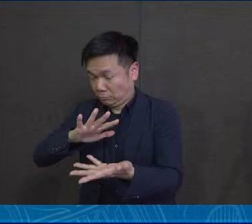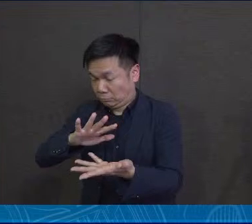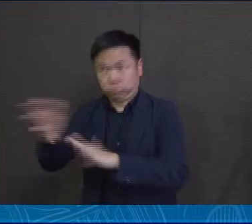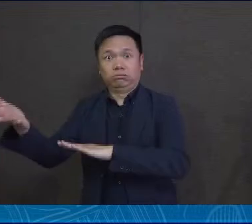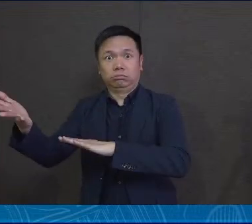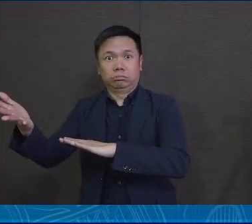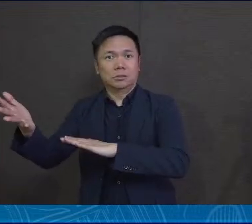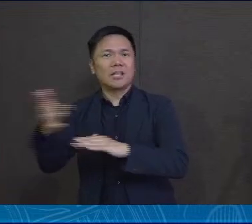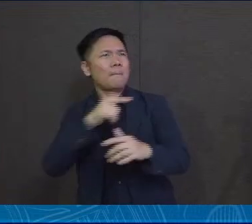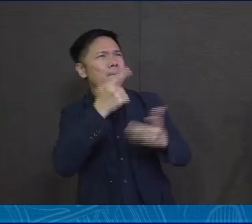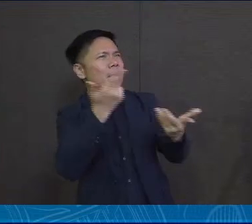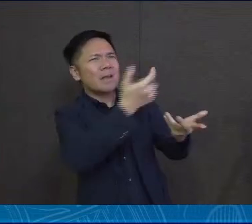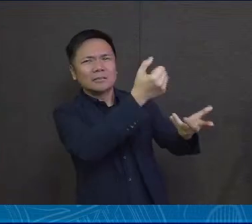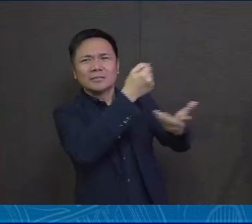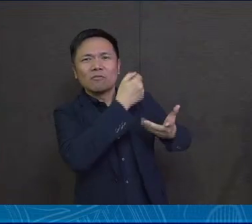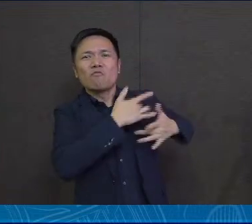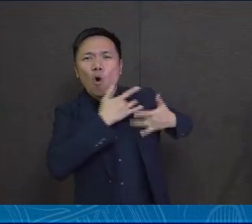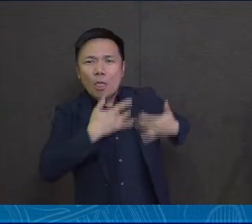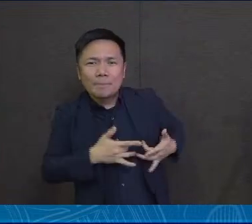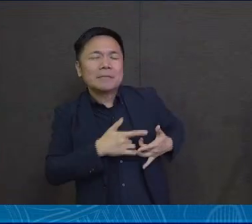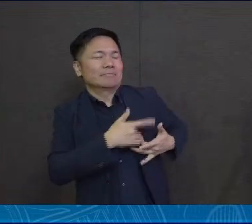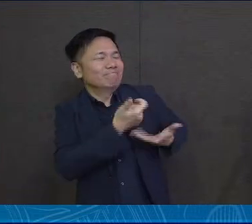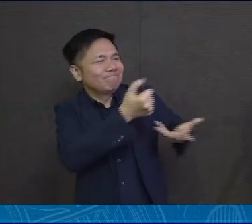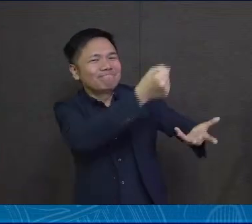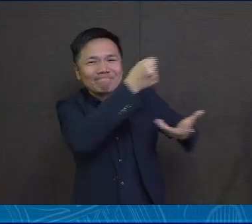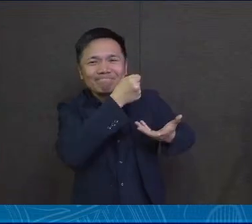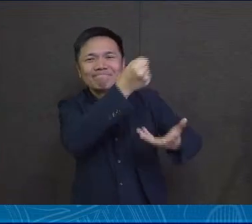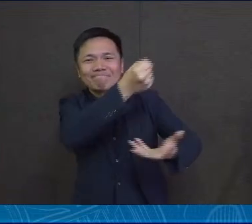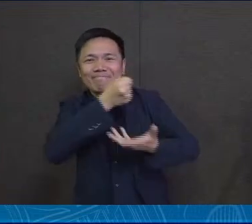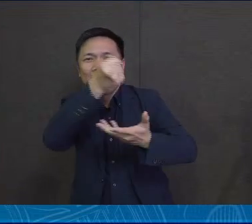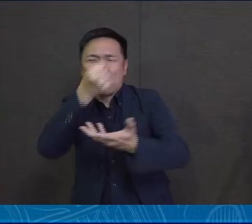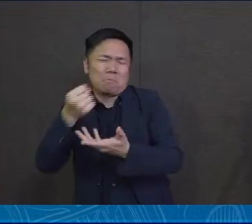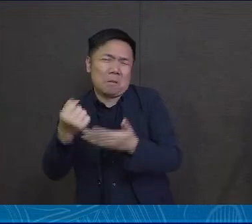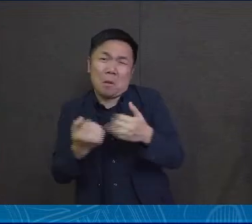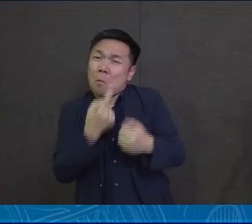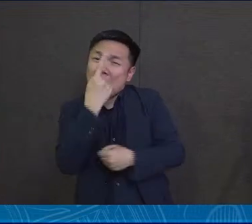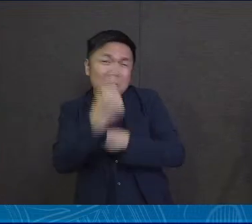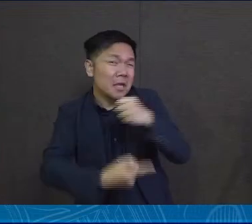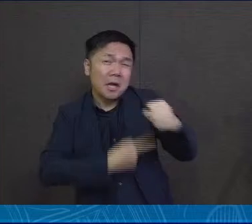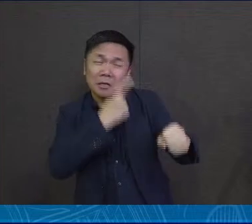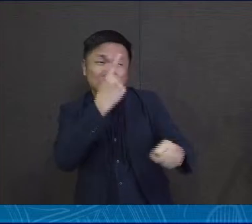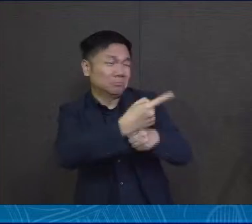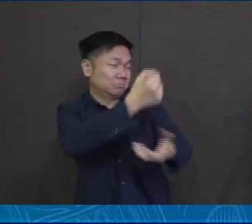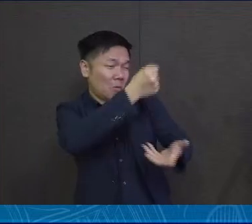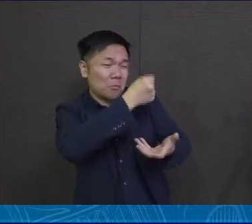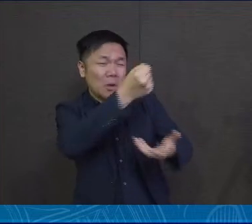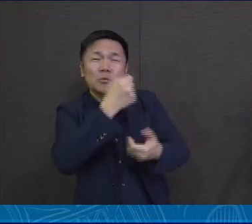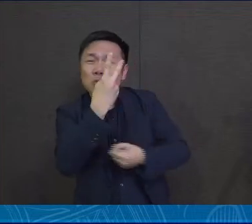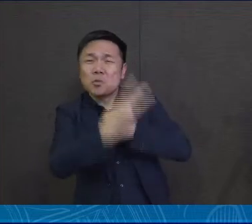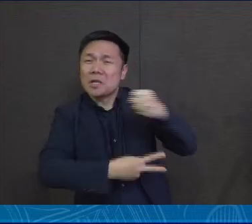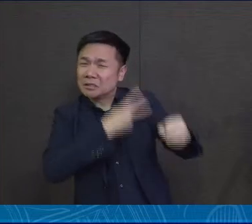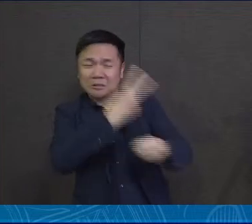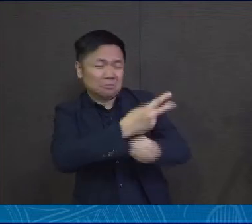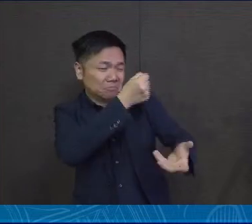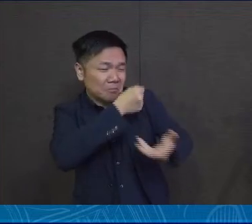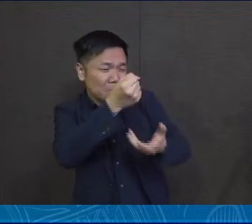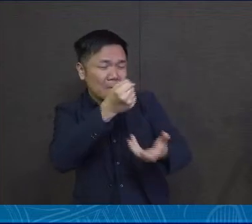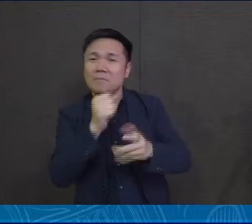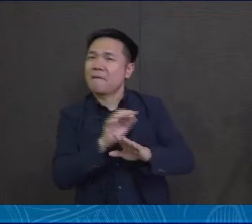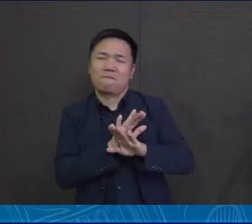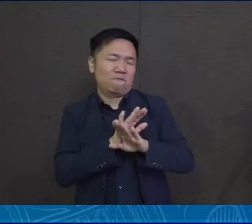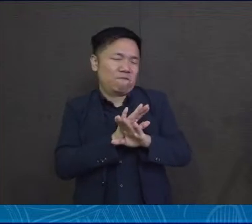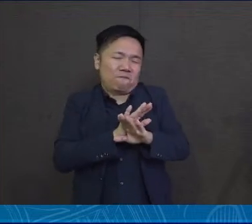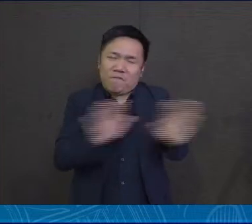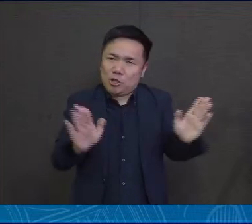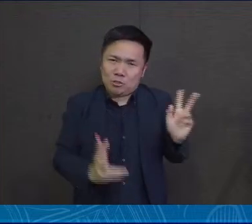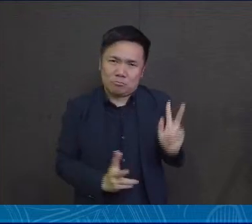voluntary donations as well, but they will fade out maybe in 1 year or maximum 2 years. So the question